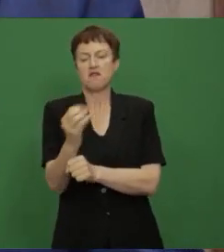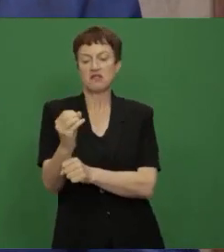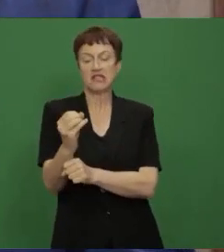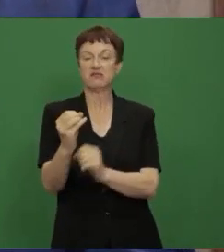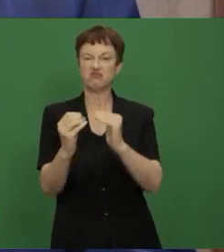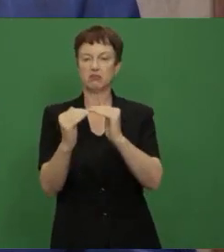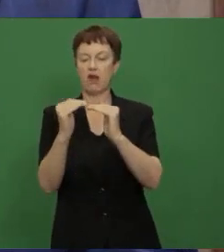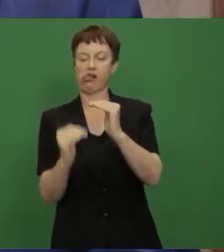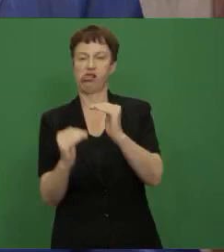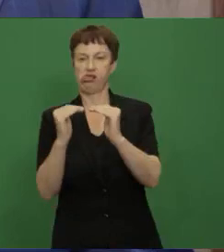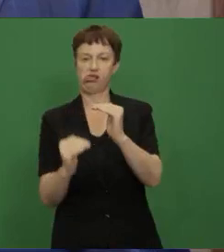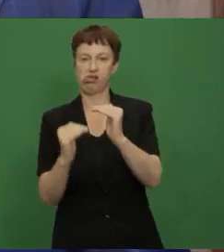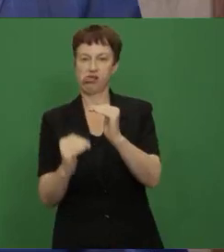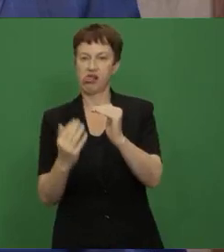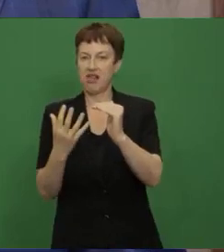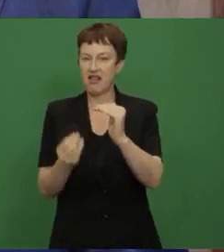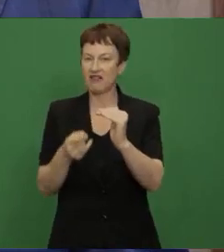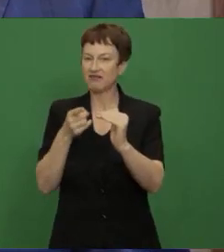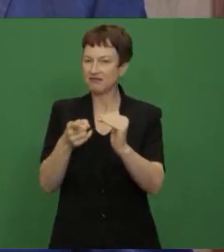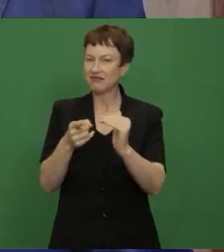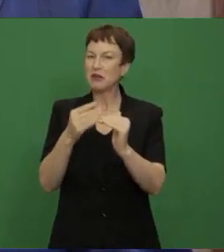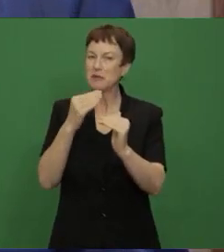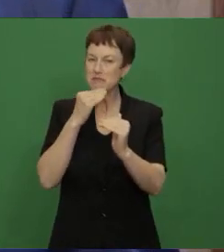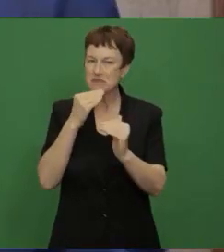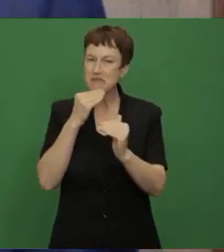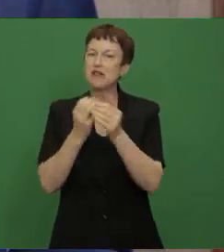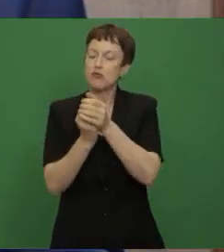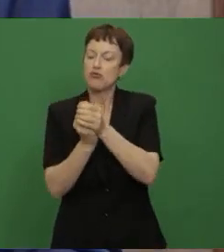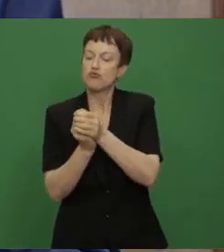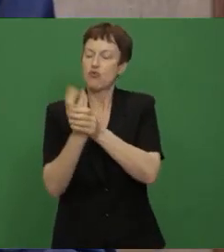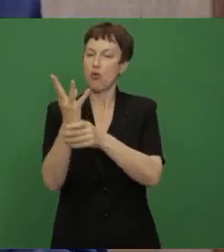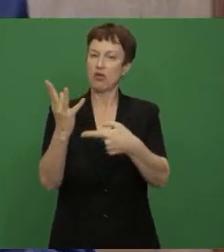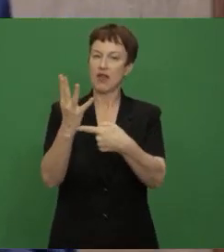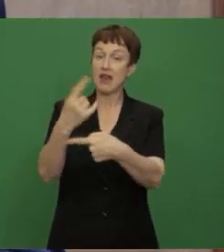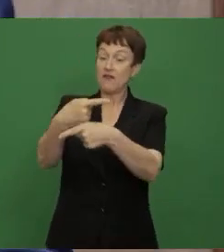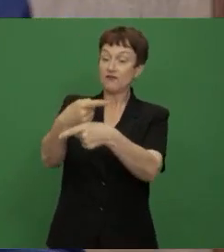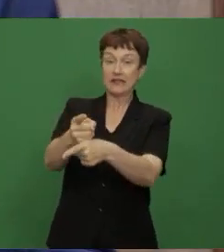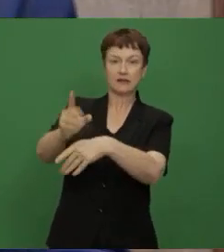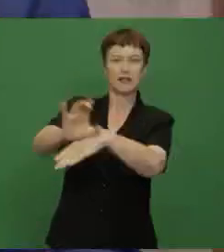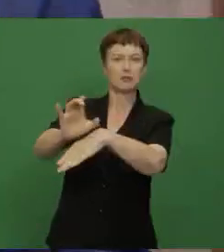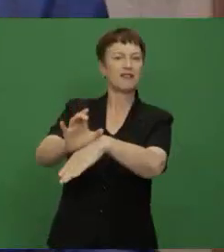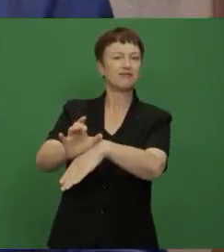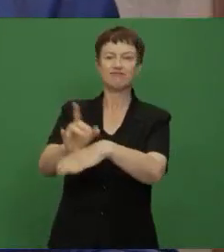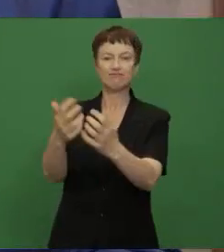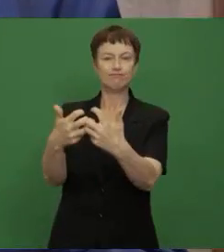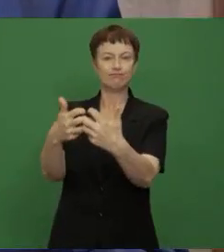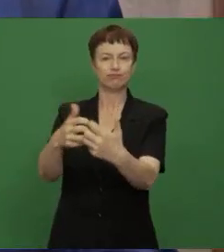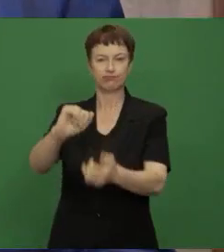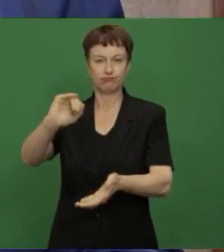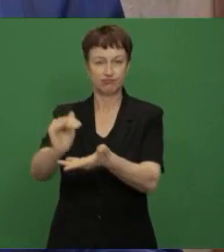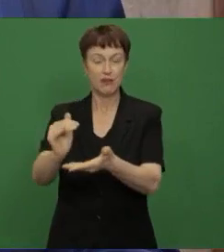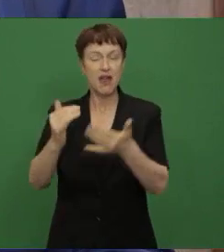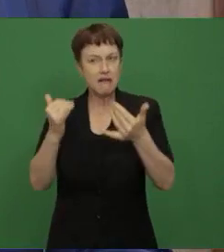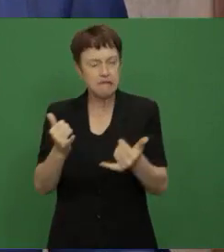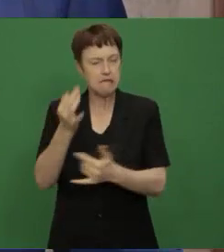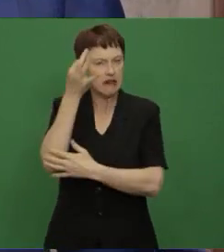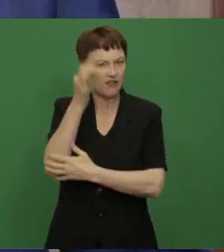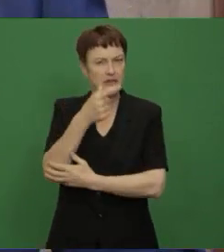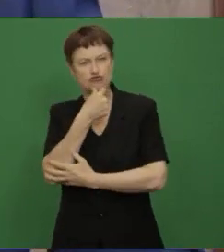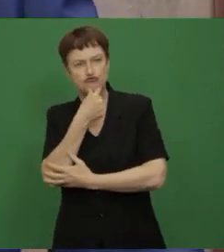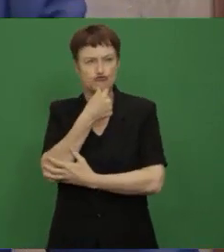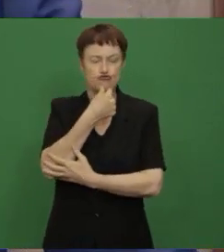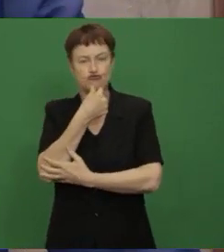in growth-fixed capital formation. Efforts by the government to encourage private sector investment